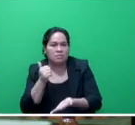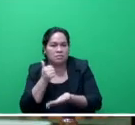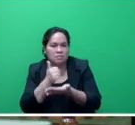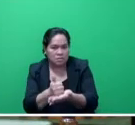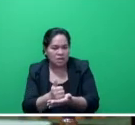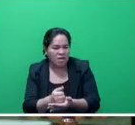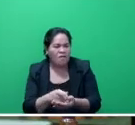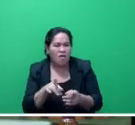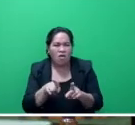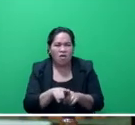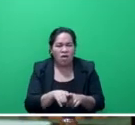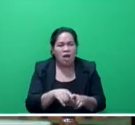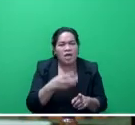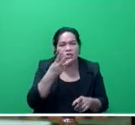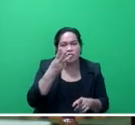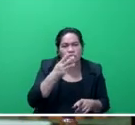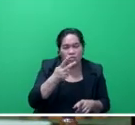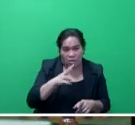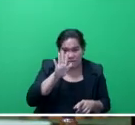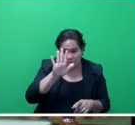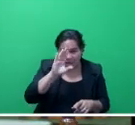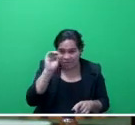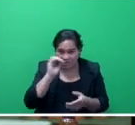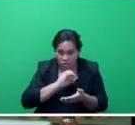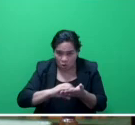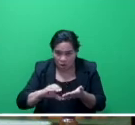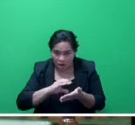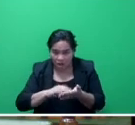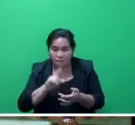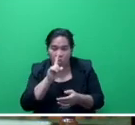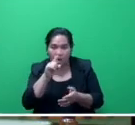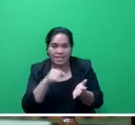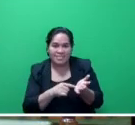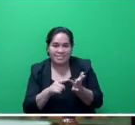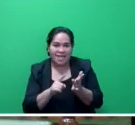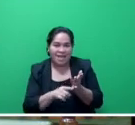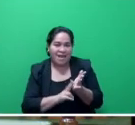of $85 per tonne. That was in addition to support improved